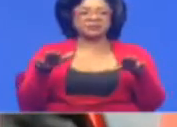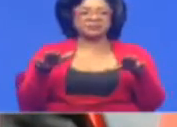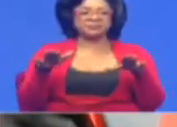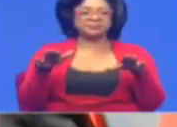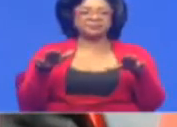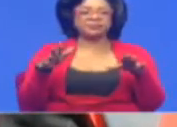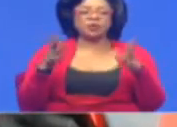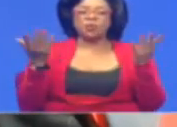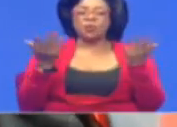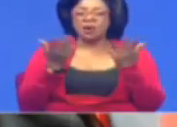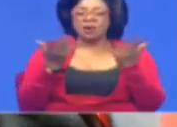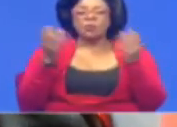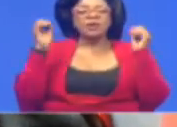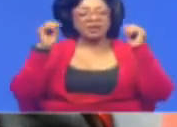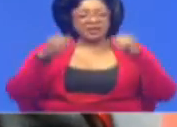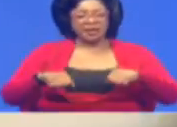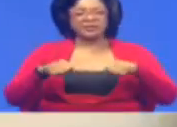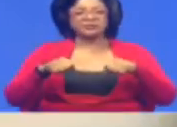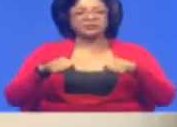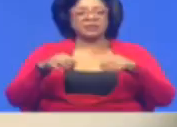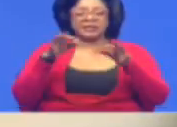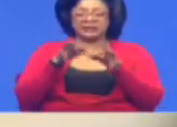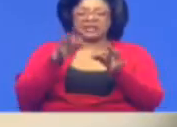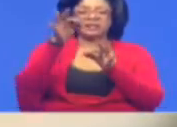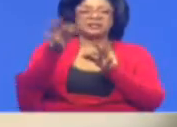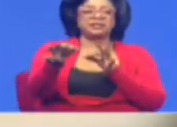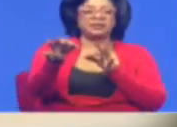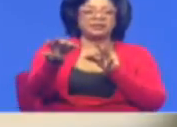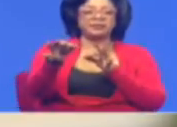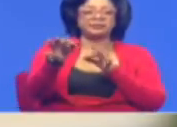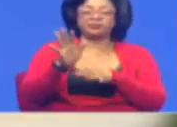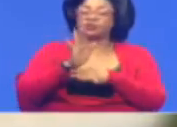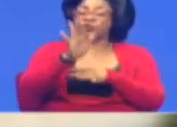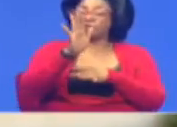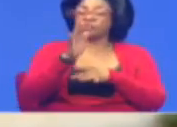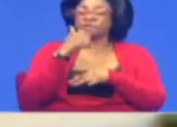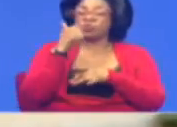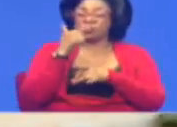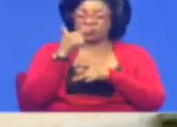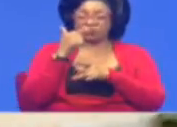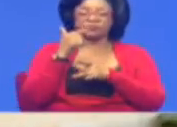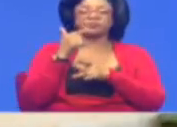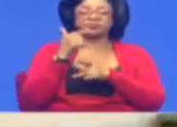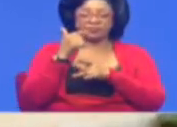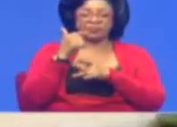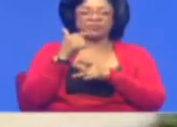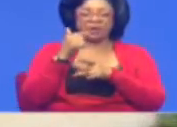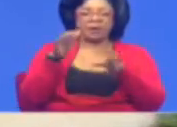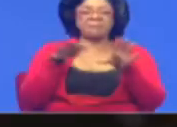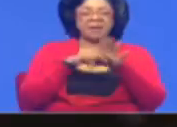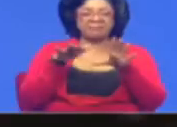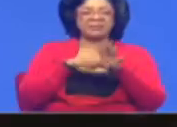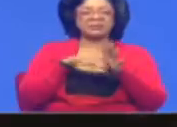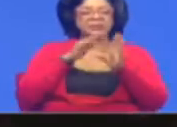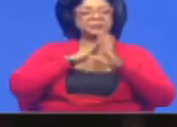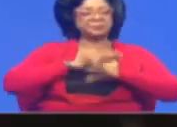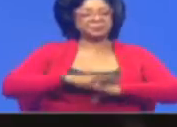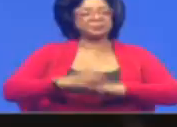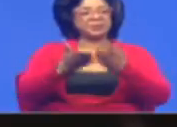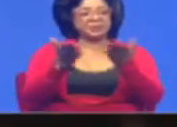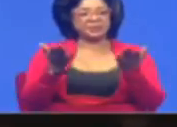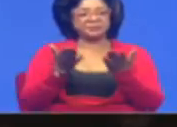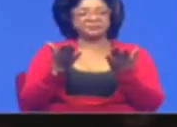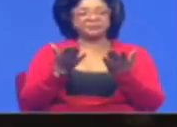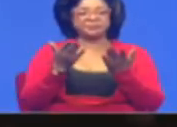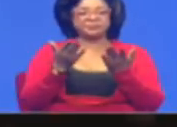some land where we can extend. But for those whose loved ones are still resting here, there are fewer options. I only wish